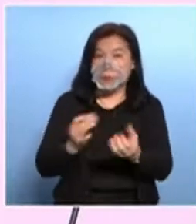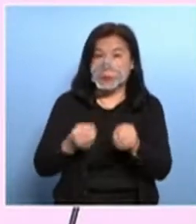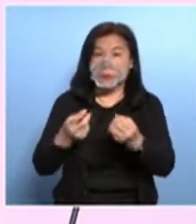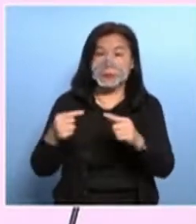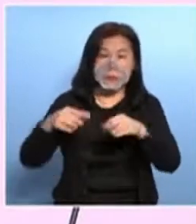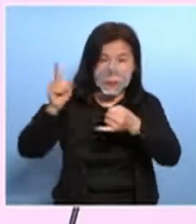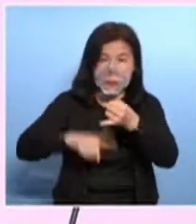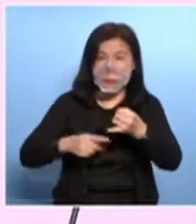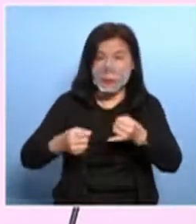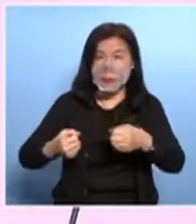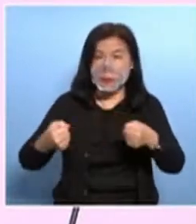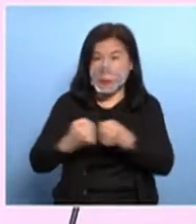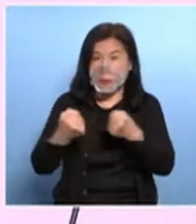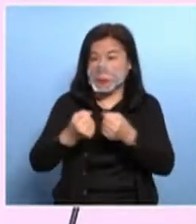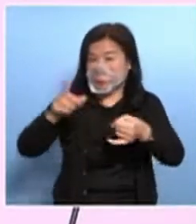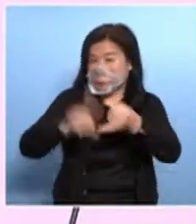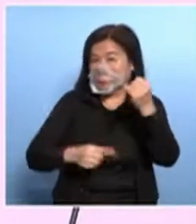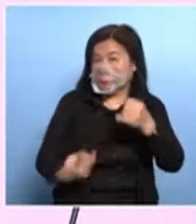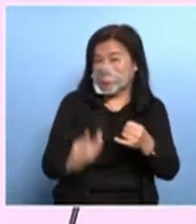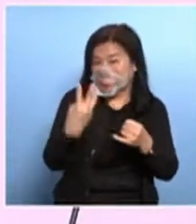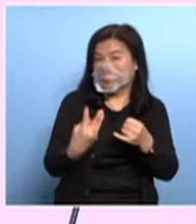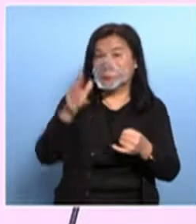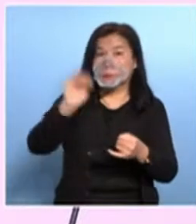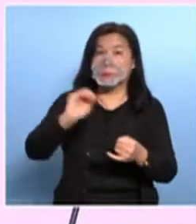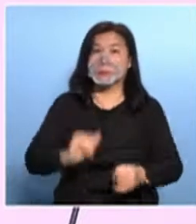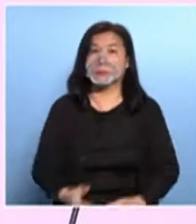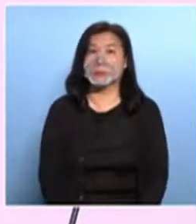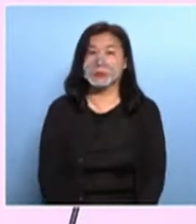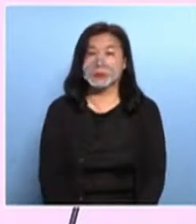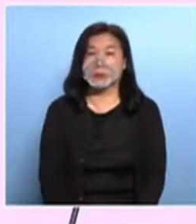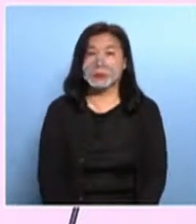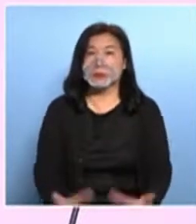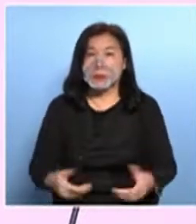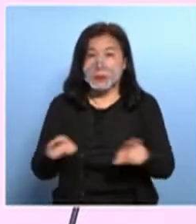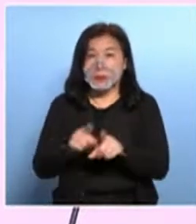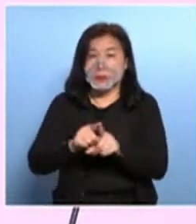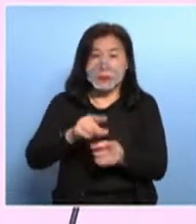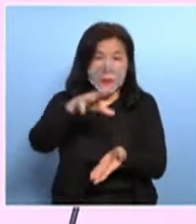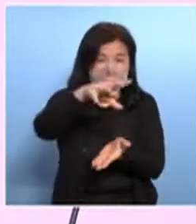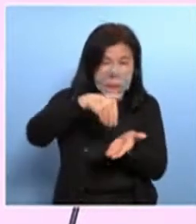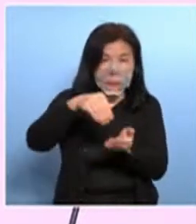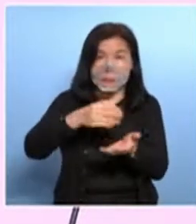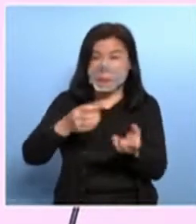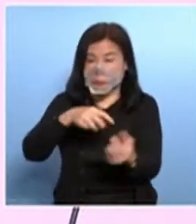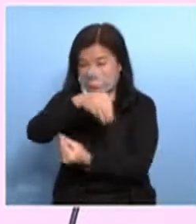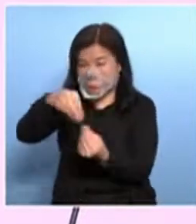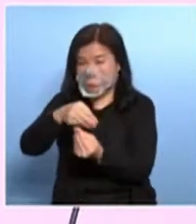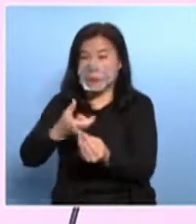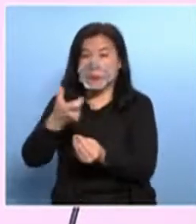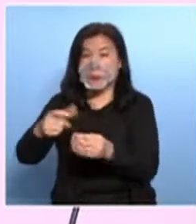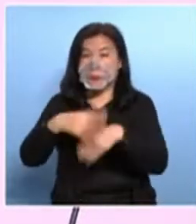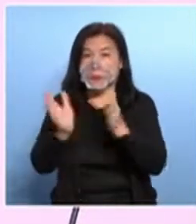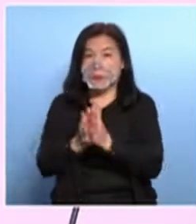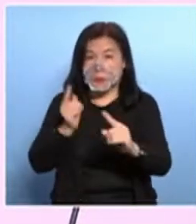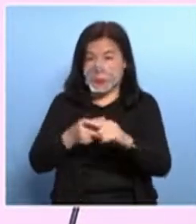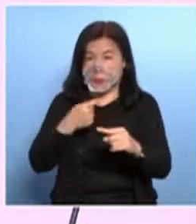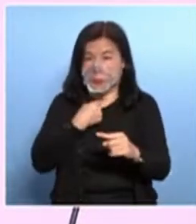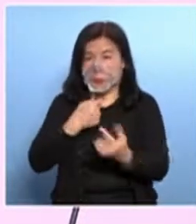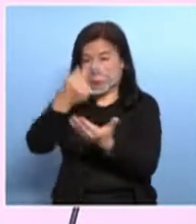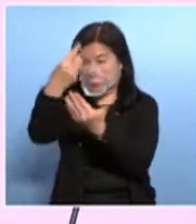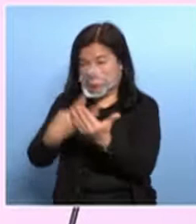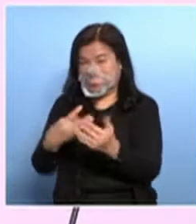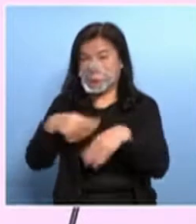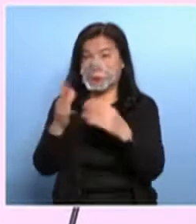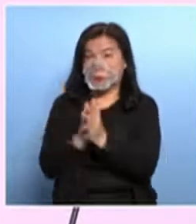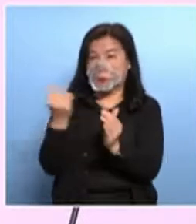the epidemic on all fronts and at full speed, we will surely win this battle against the virus. We will deploy all available resources and take all necessary